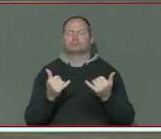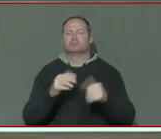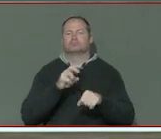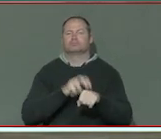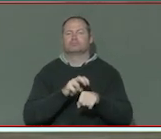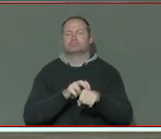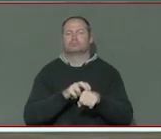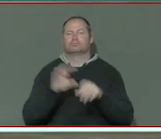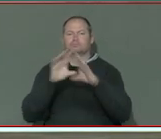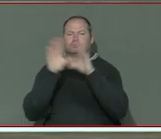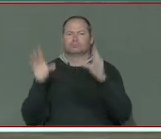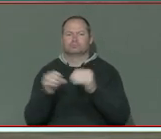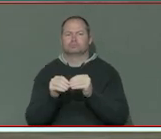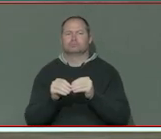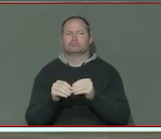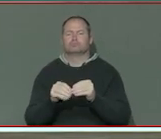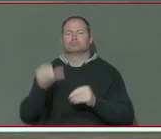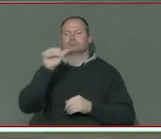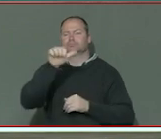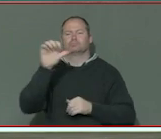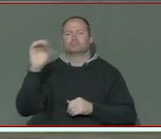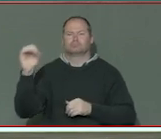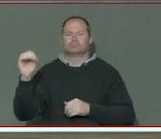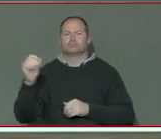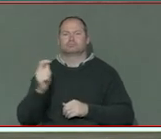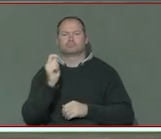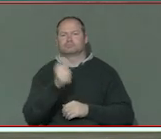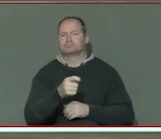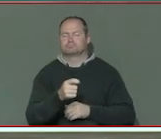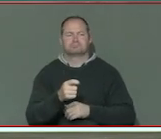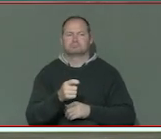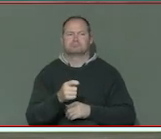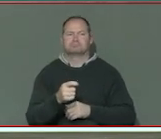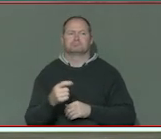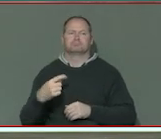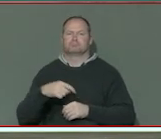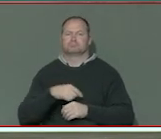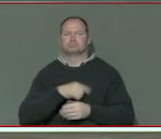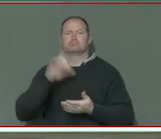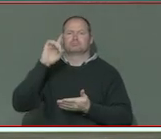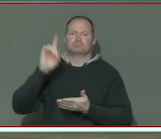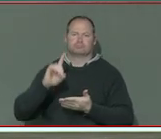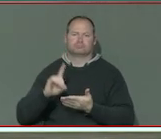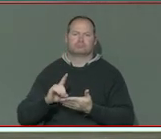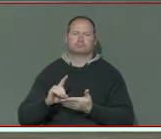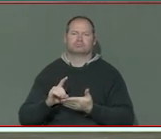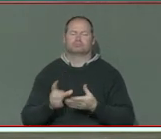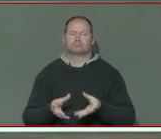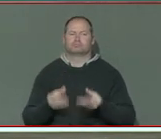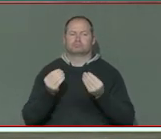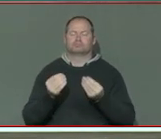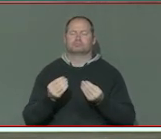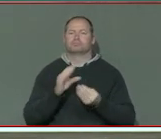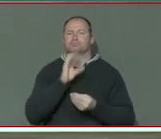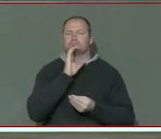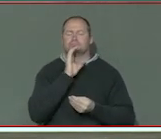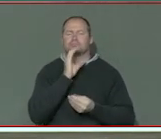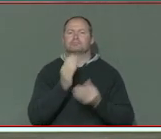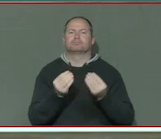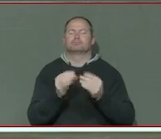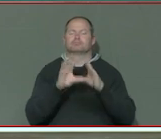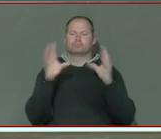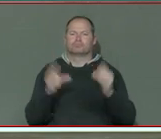whole 660, not just the payment. That means we received discount. All right, so the whole figure must be